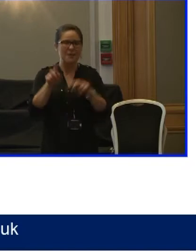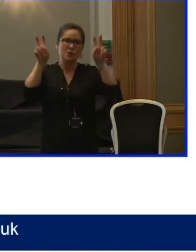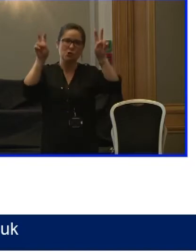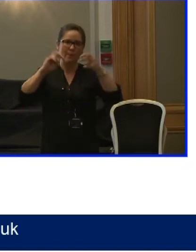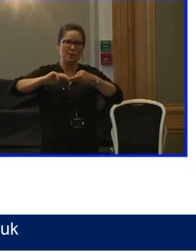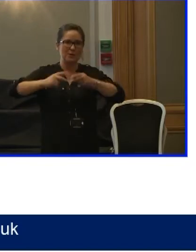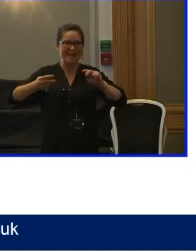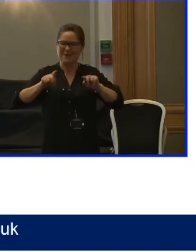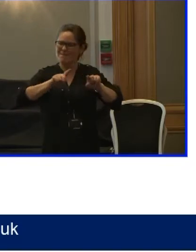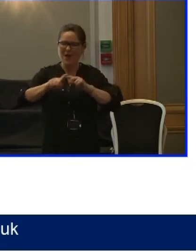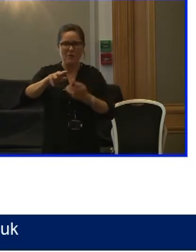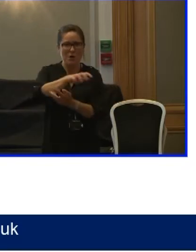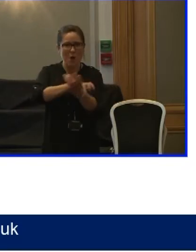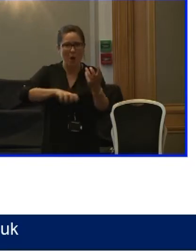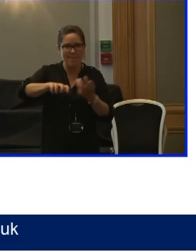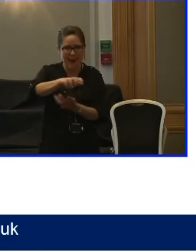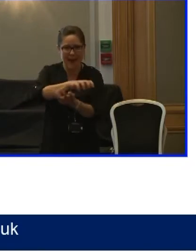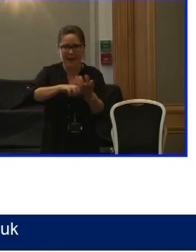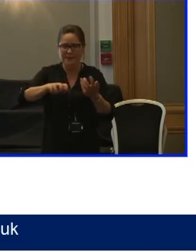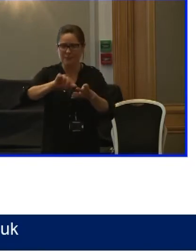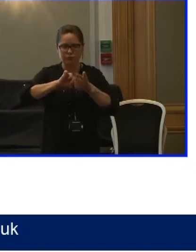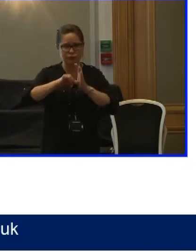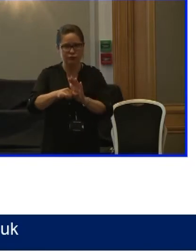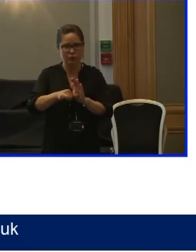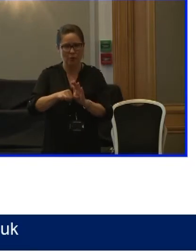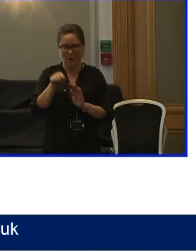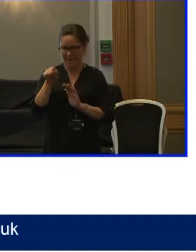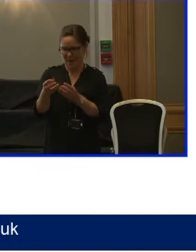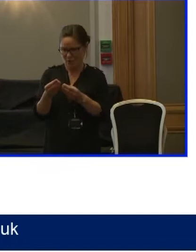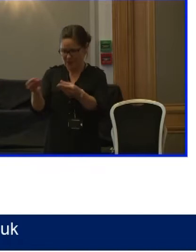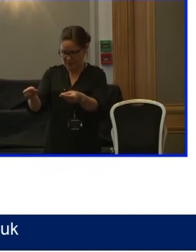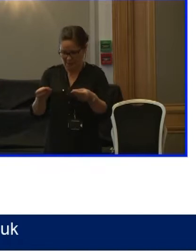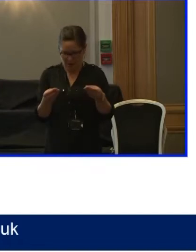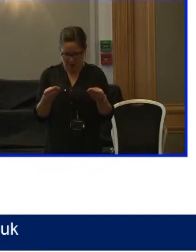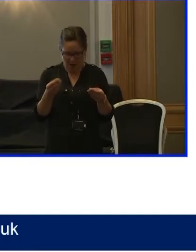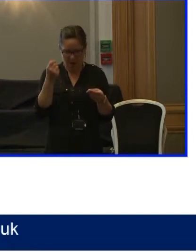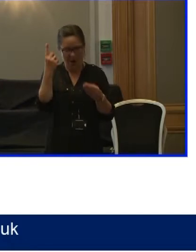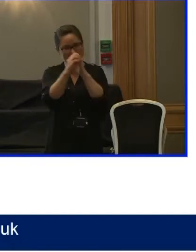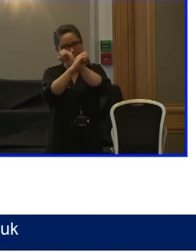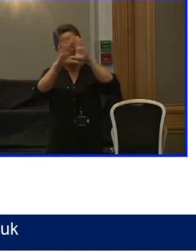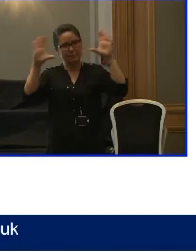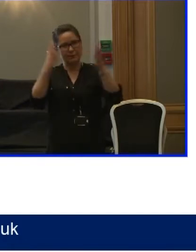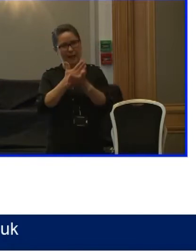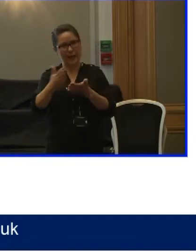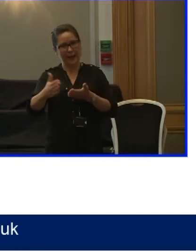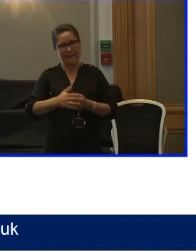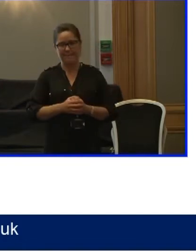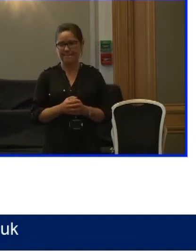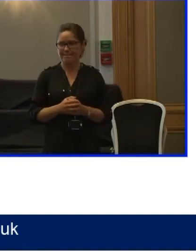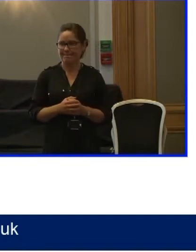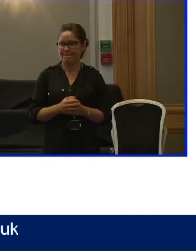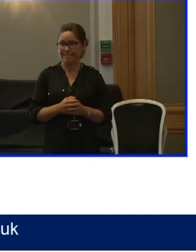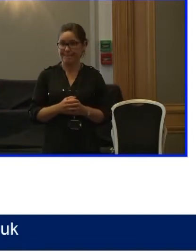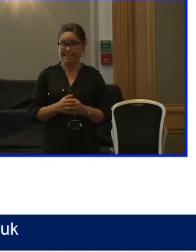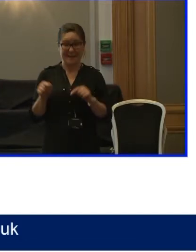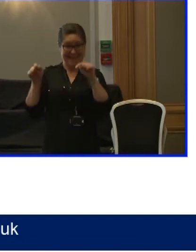I'm not biased at all, that resource lays it out absolutely clearly what it's all about. The team have loads of information, as I